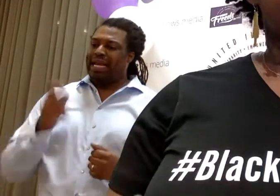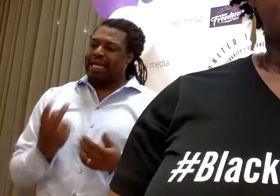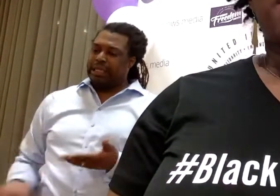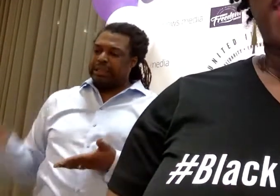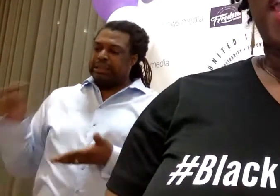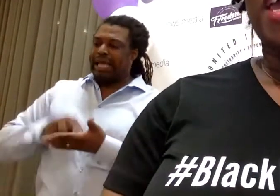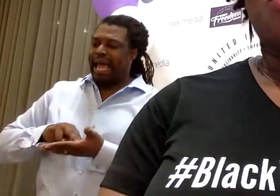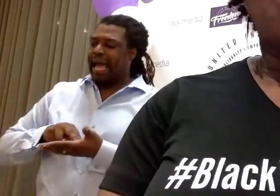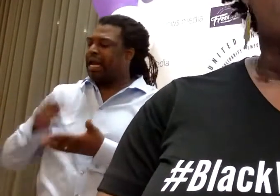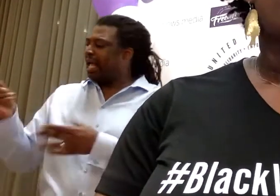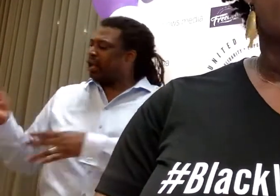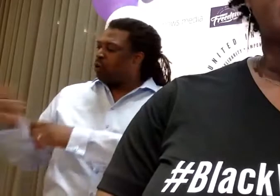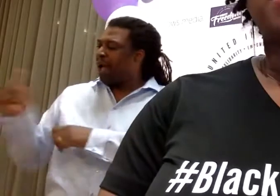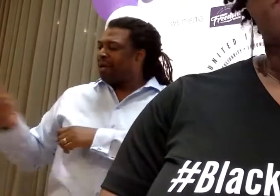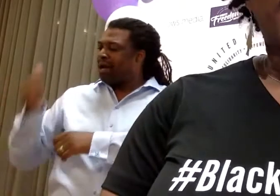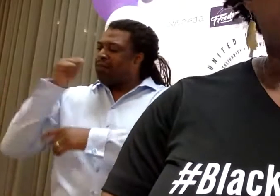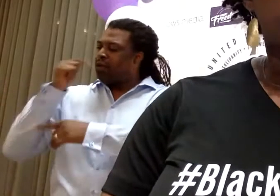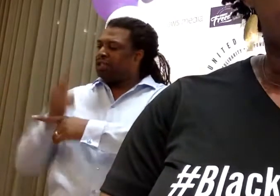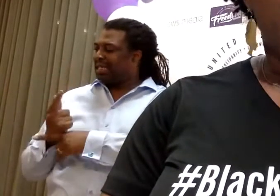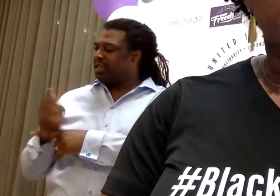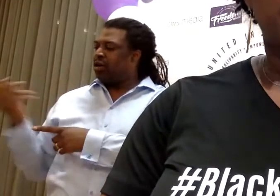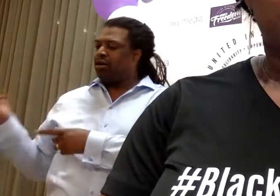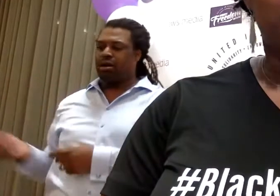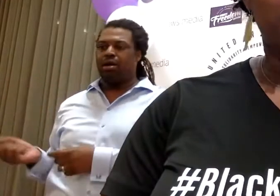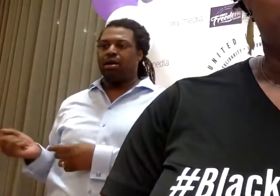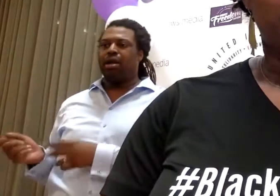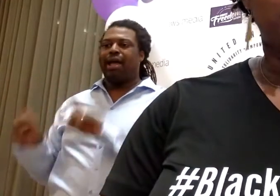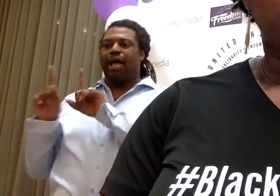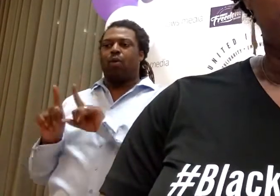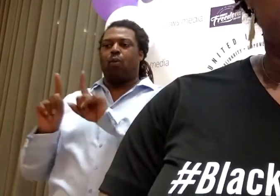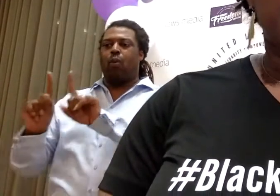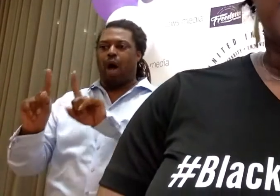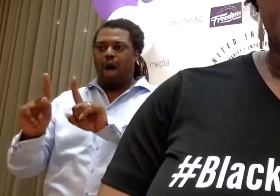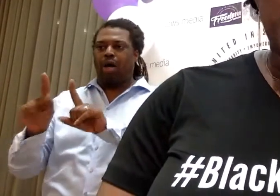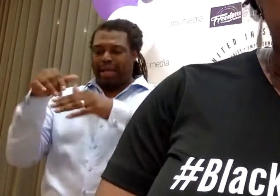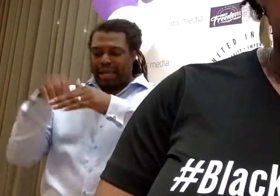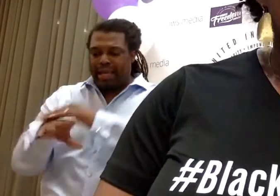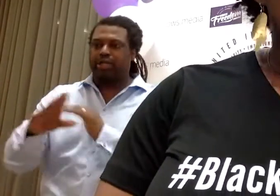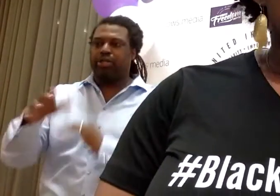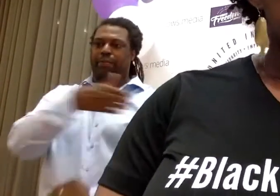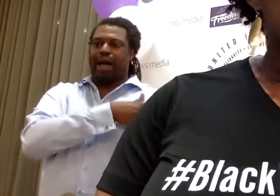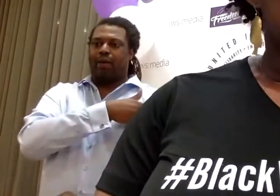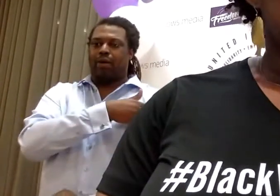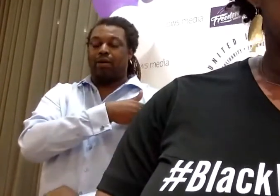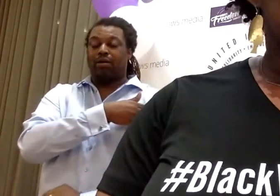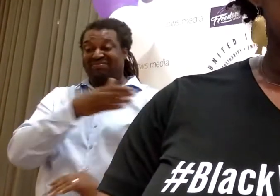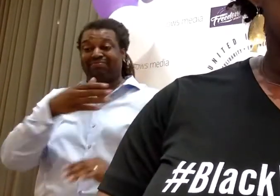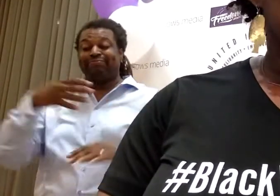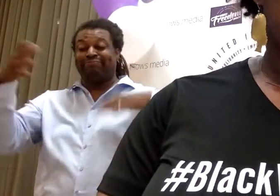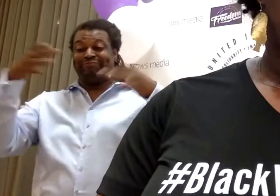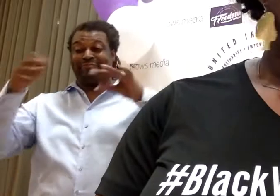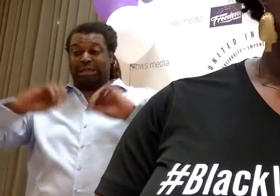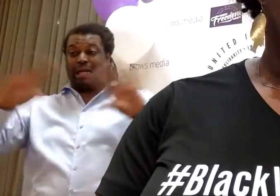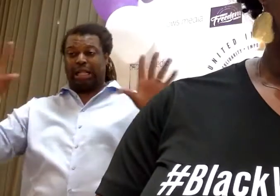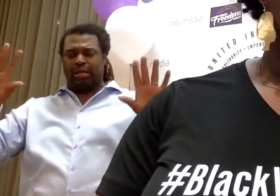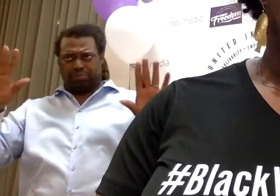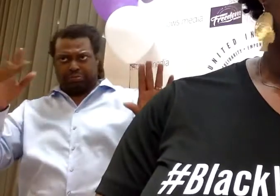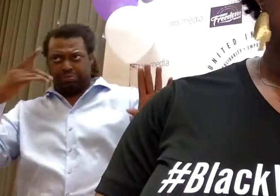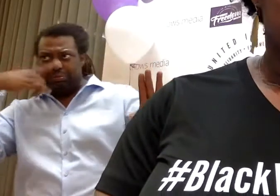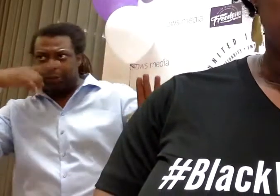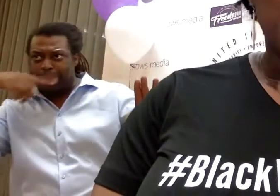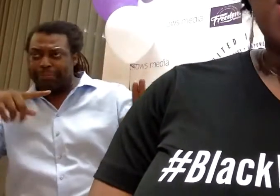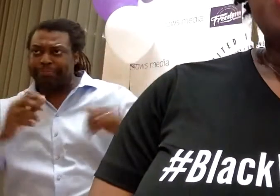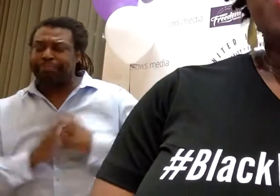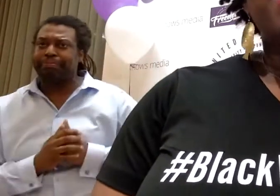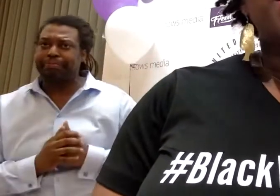another sister by the hand, and walk right into power ourselves. Right. To make it plain, can I?